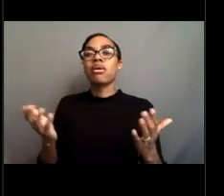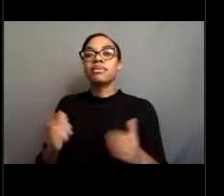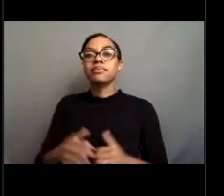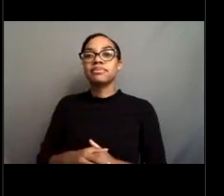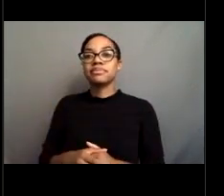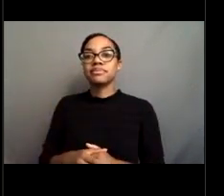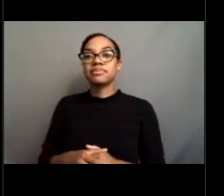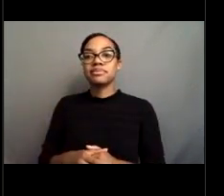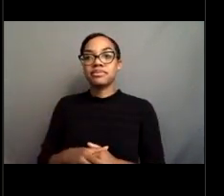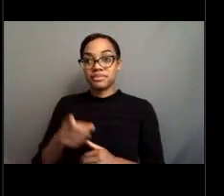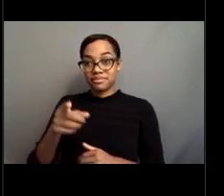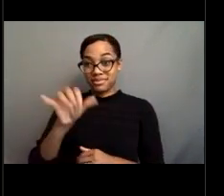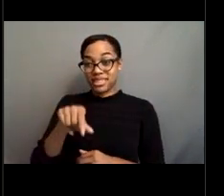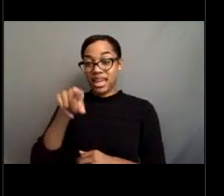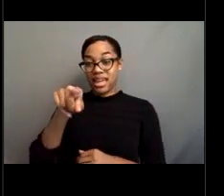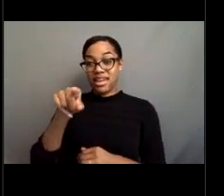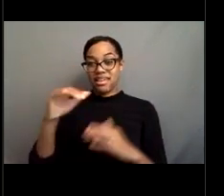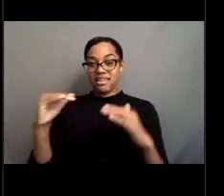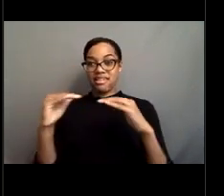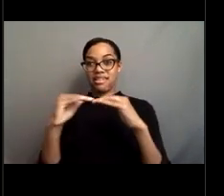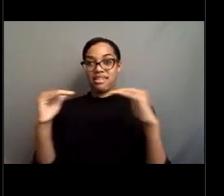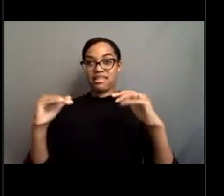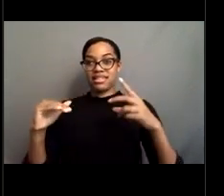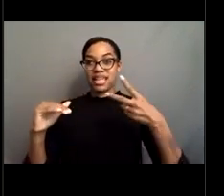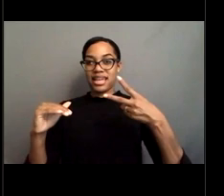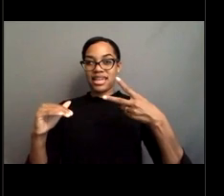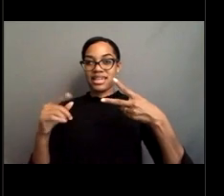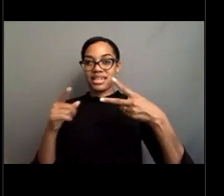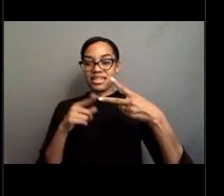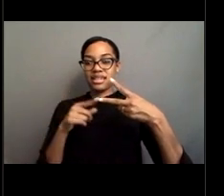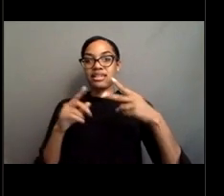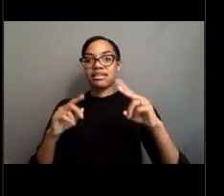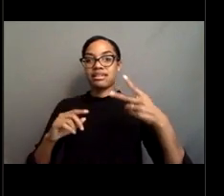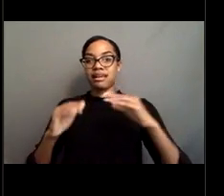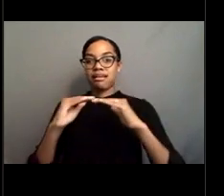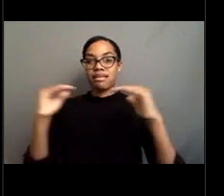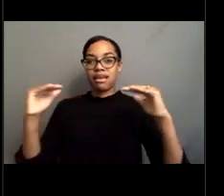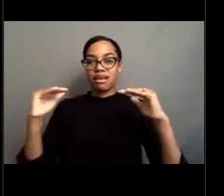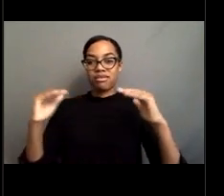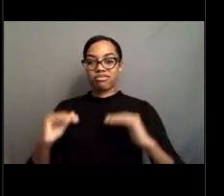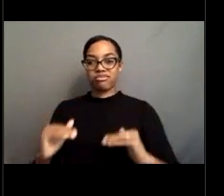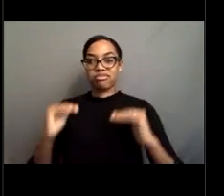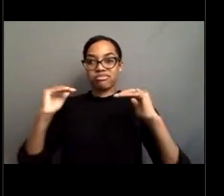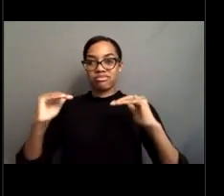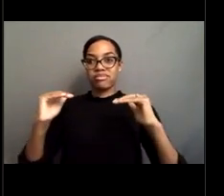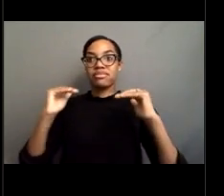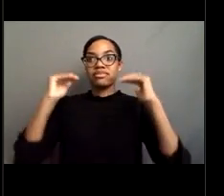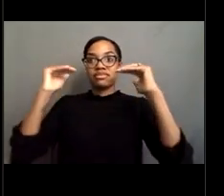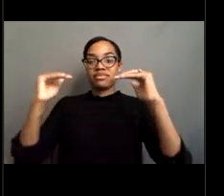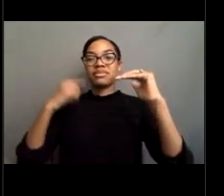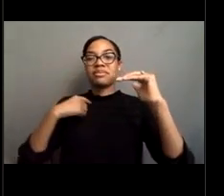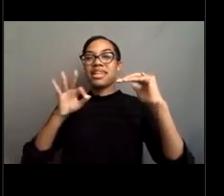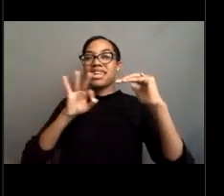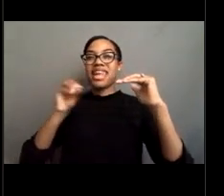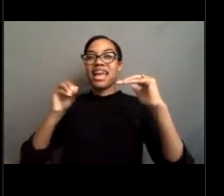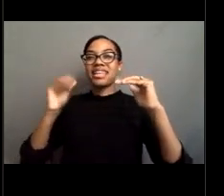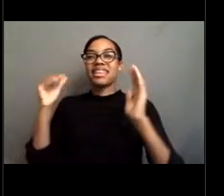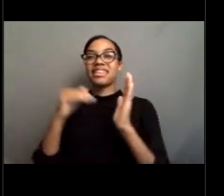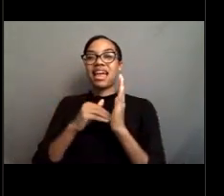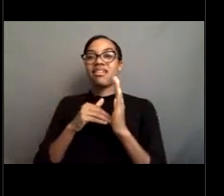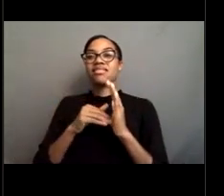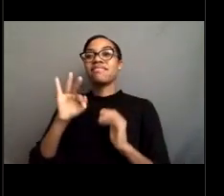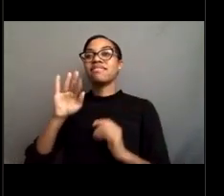before it pops. You're up at about 90,000 feet, so you're up really high. You see the Earth with most of its atmosphere,